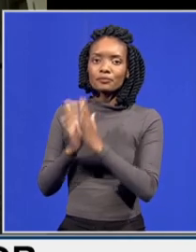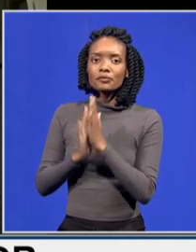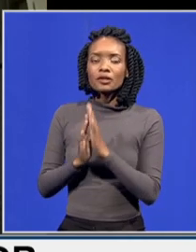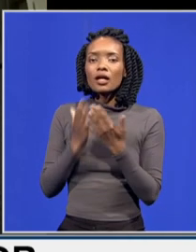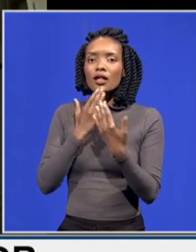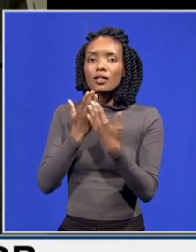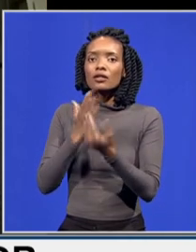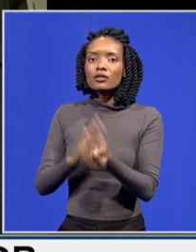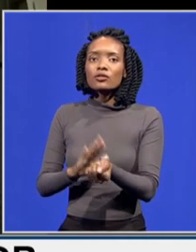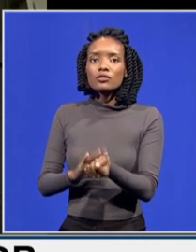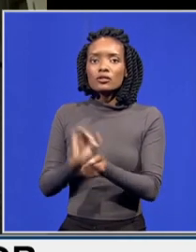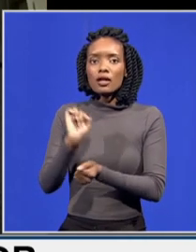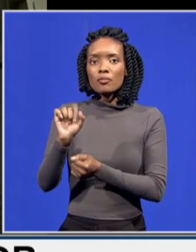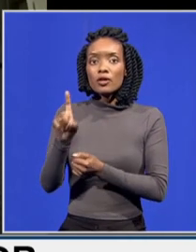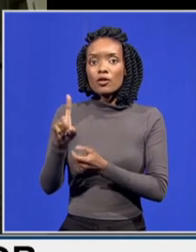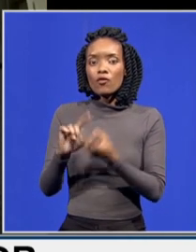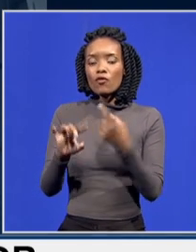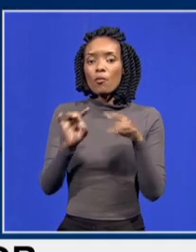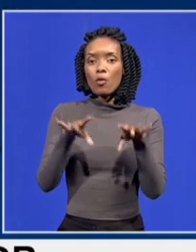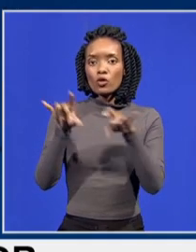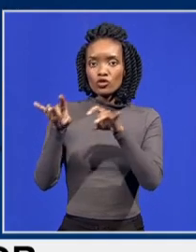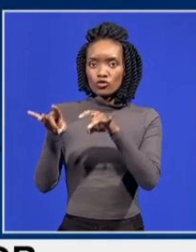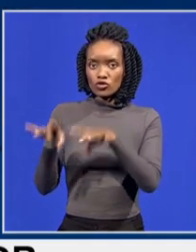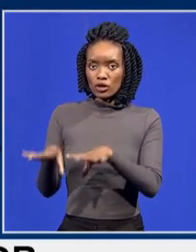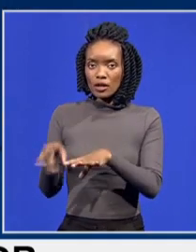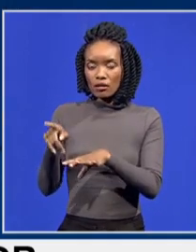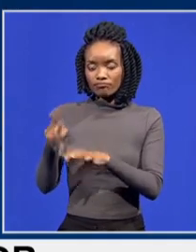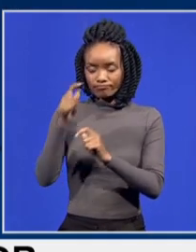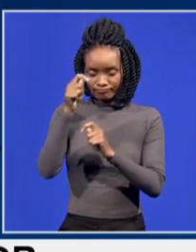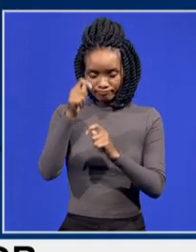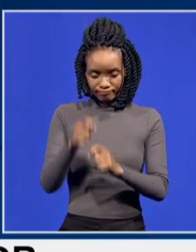time all the way from Australia there, paying tribute to